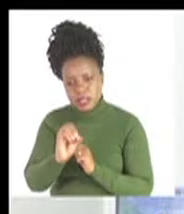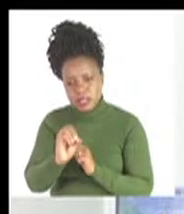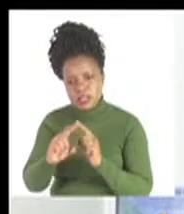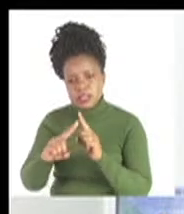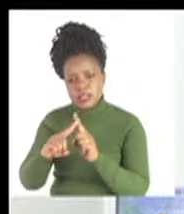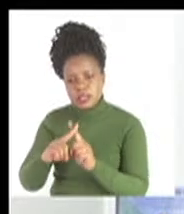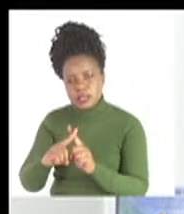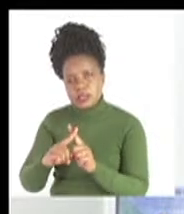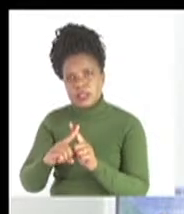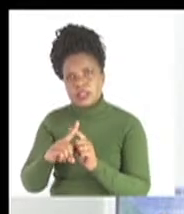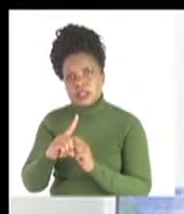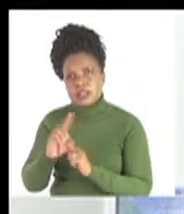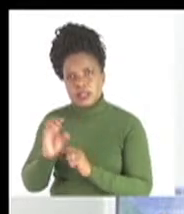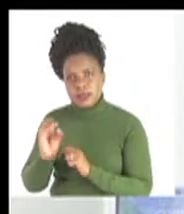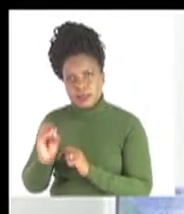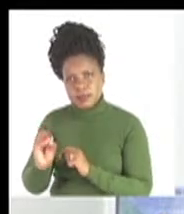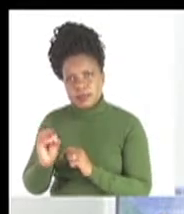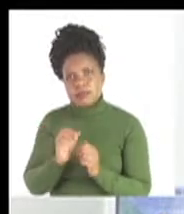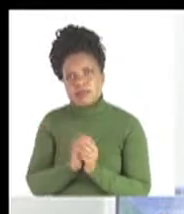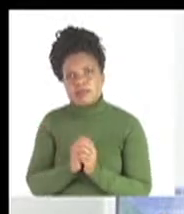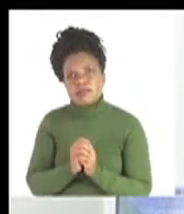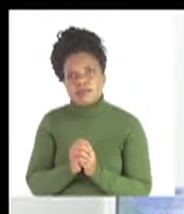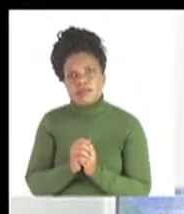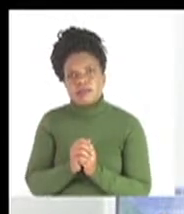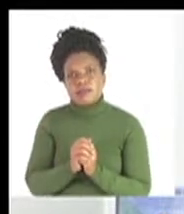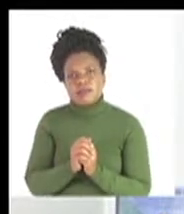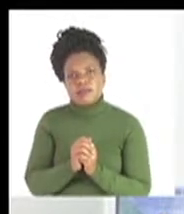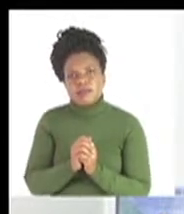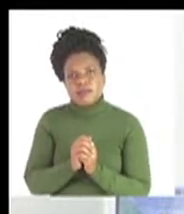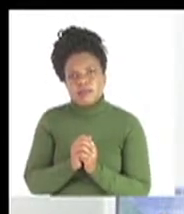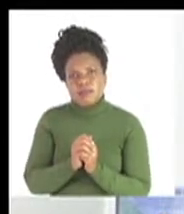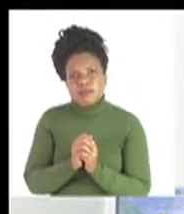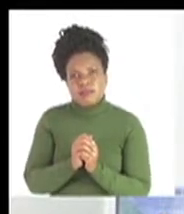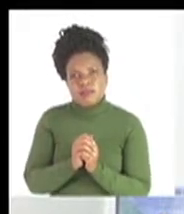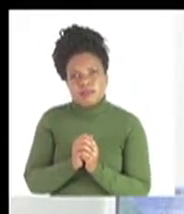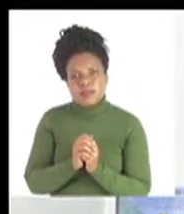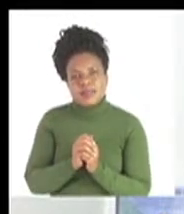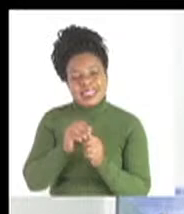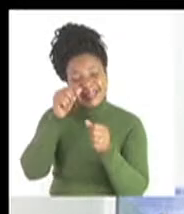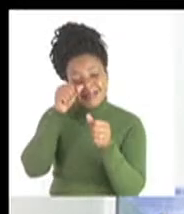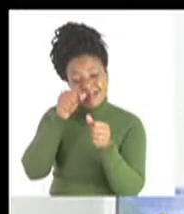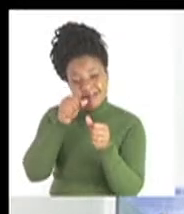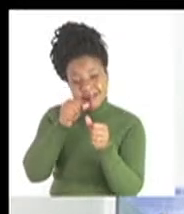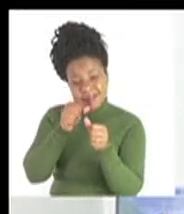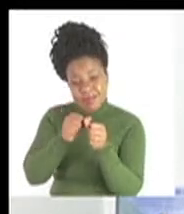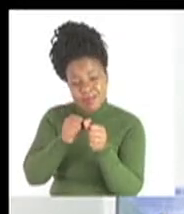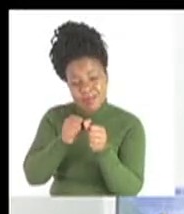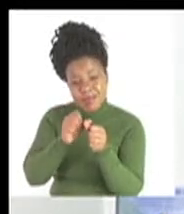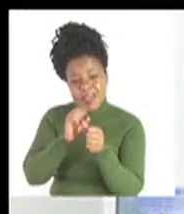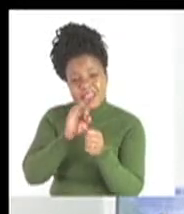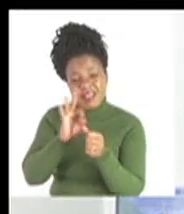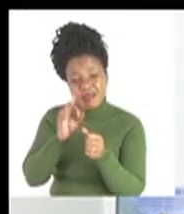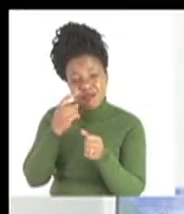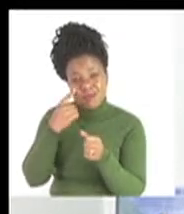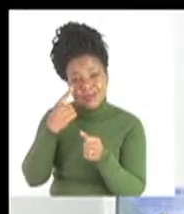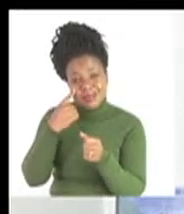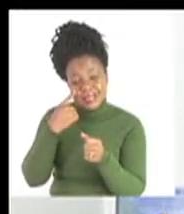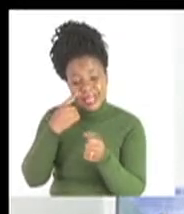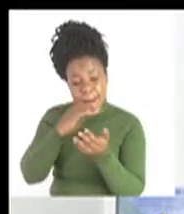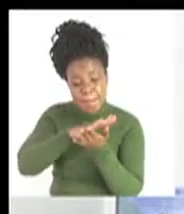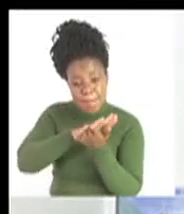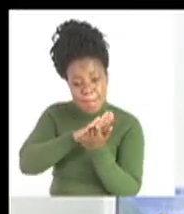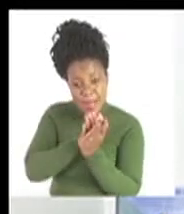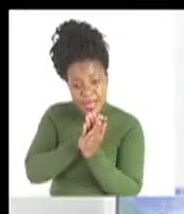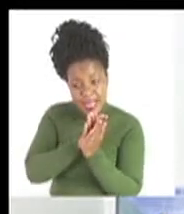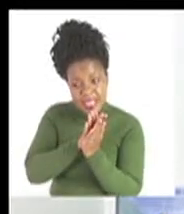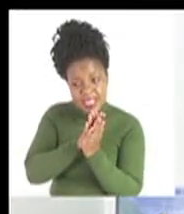10 times 10. So remember, this is 3 times that